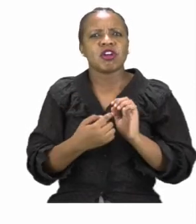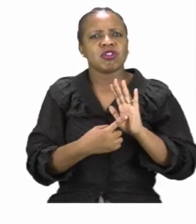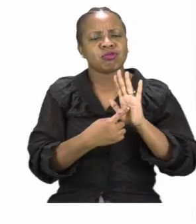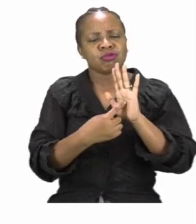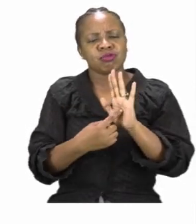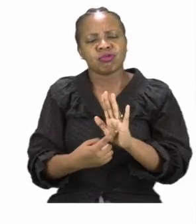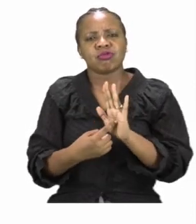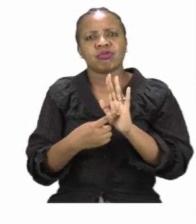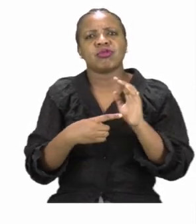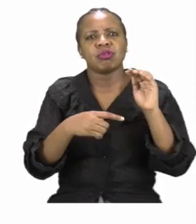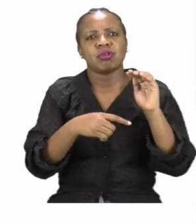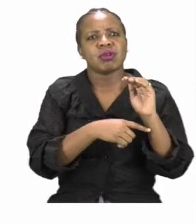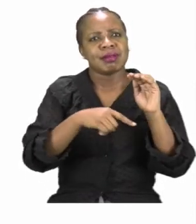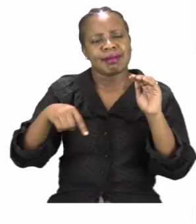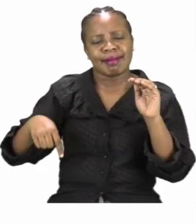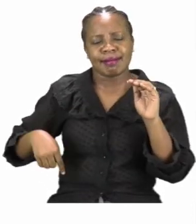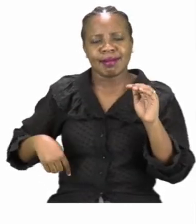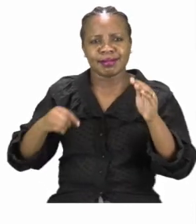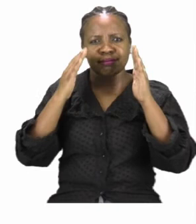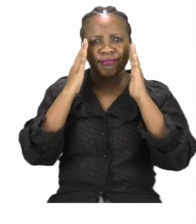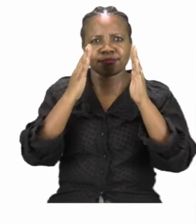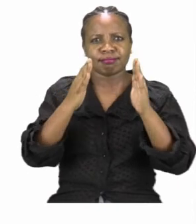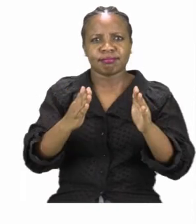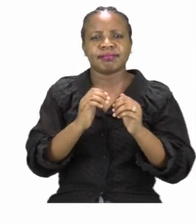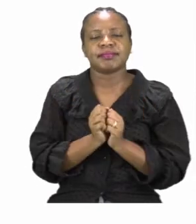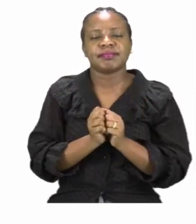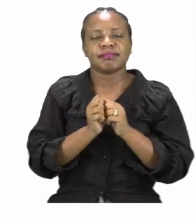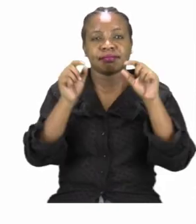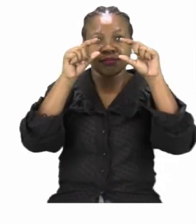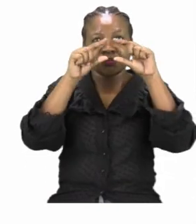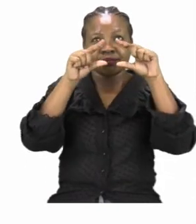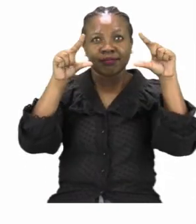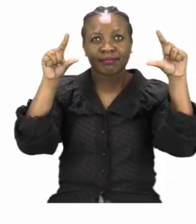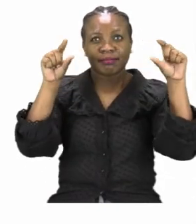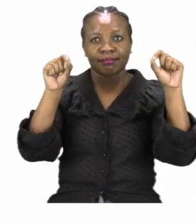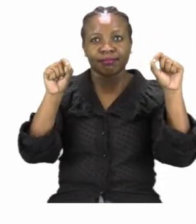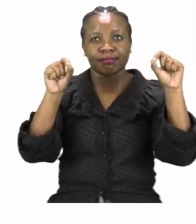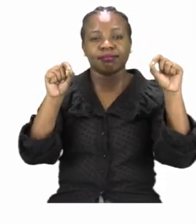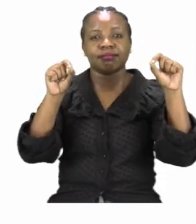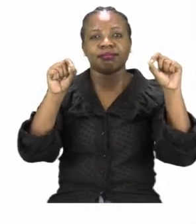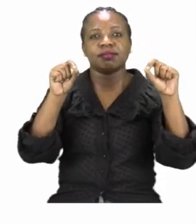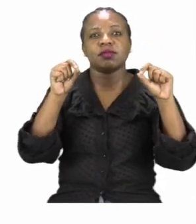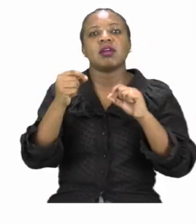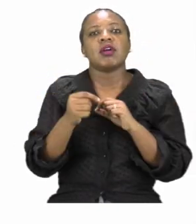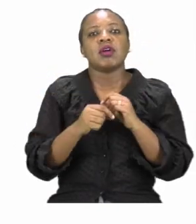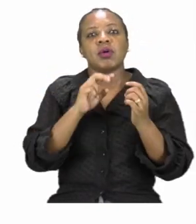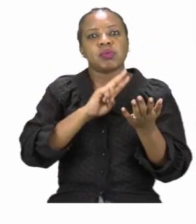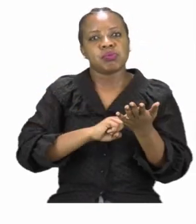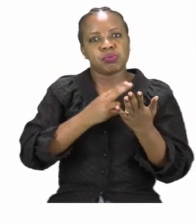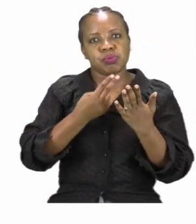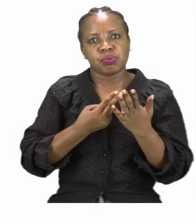The headband refers to our traditions and the diamond shapes to